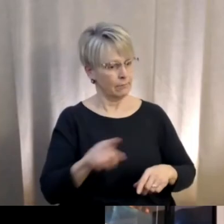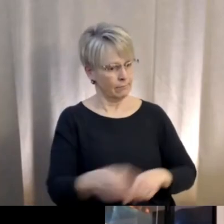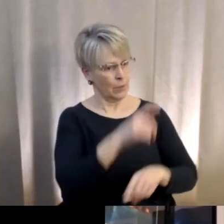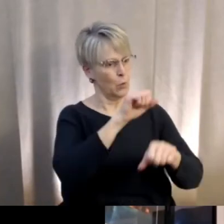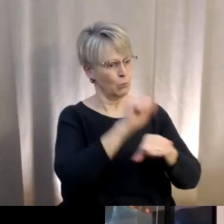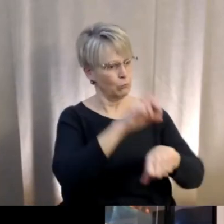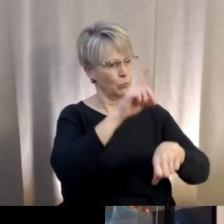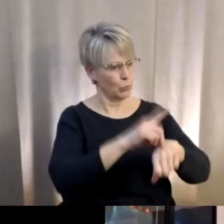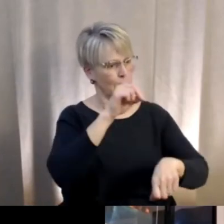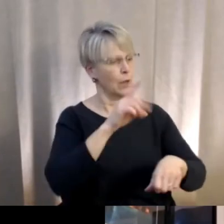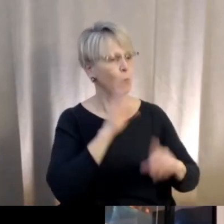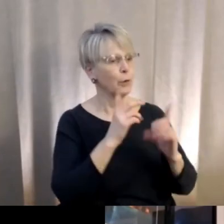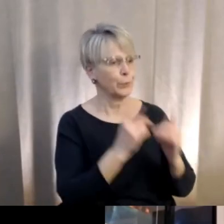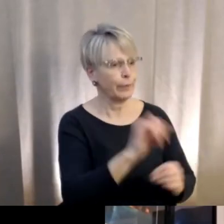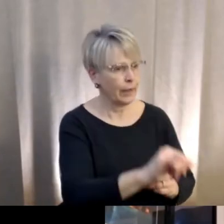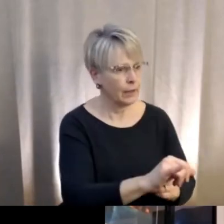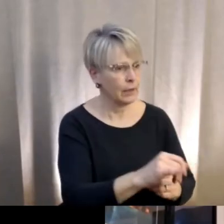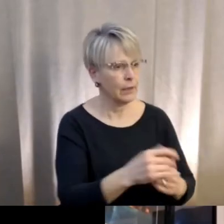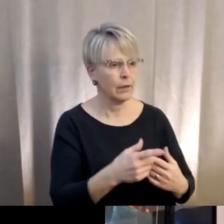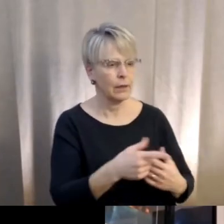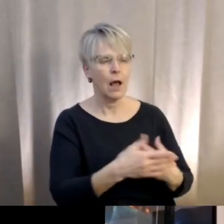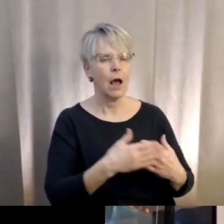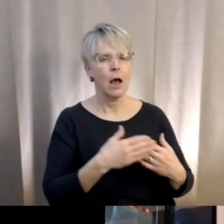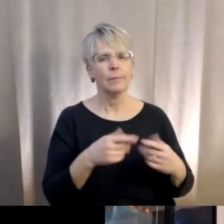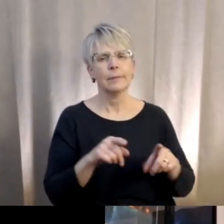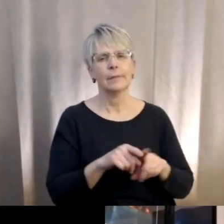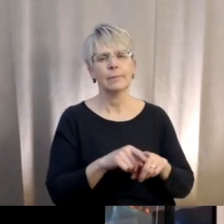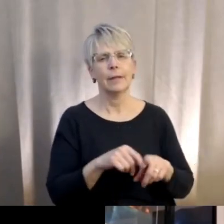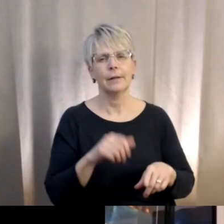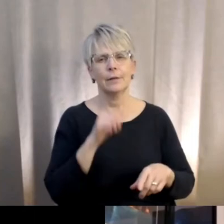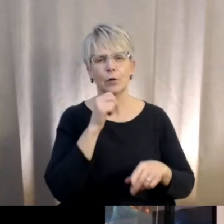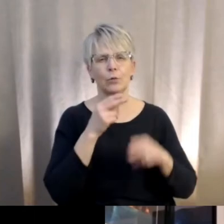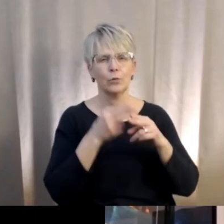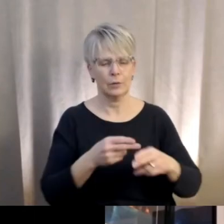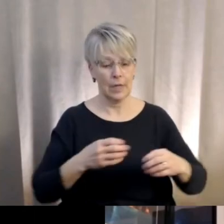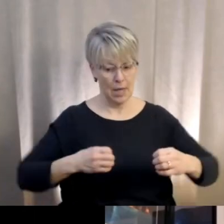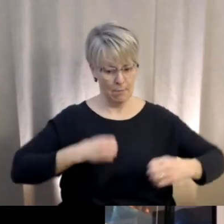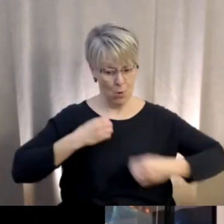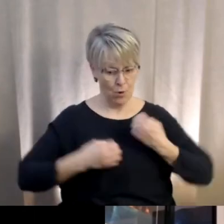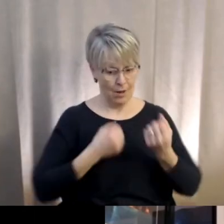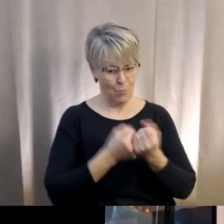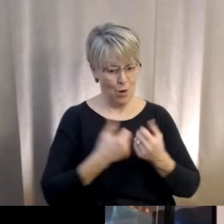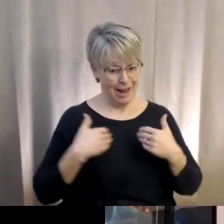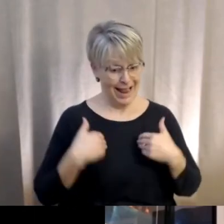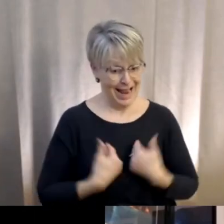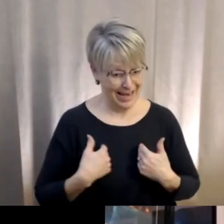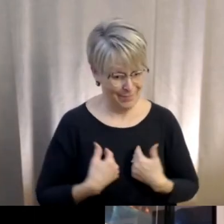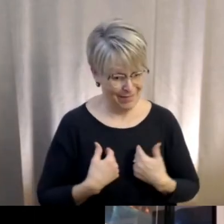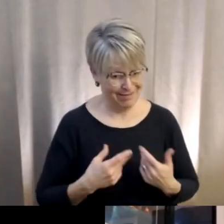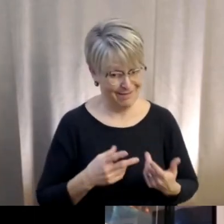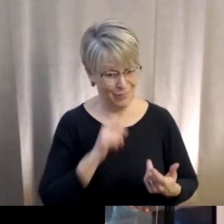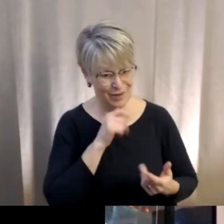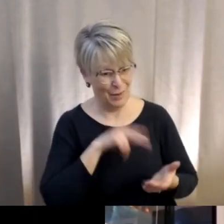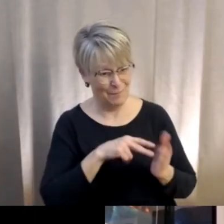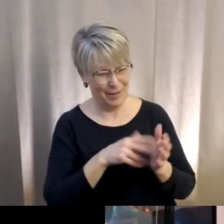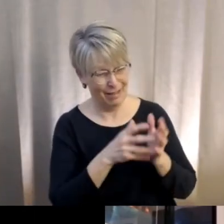it will. But it's equivalent of like, I don't use the phrase emotional support animal a lot because it doesn't really mean anything here, but I'll use